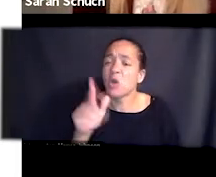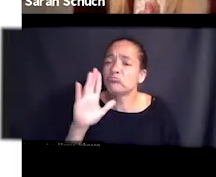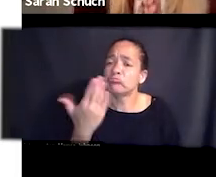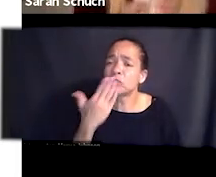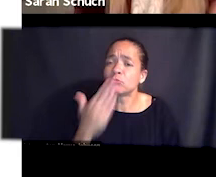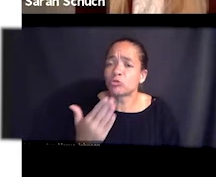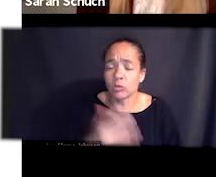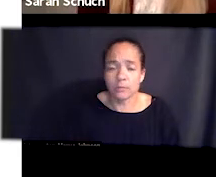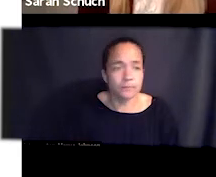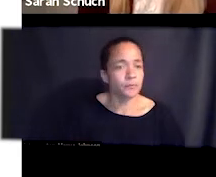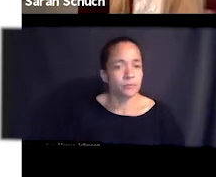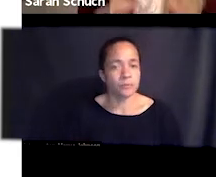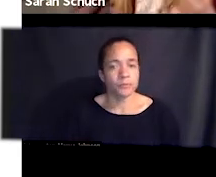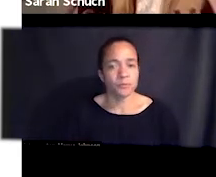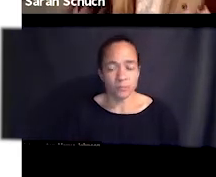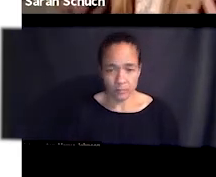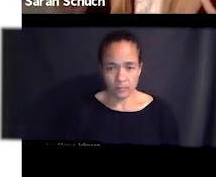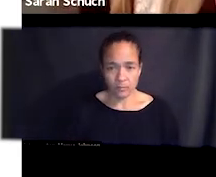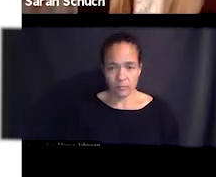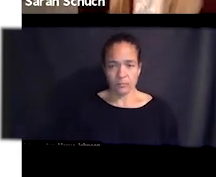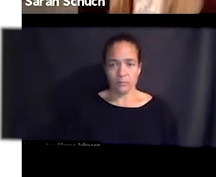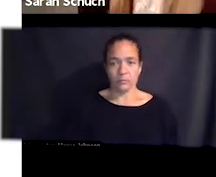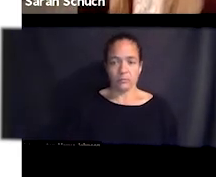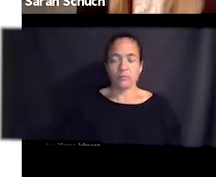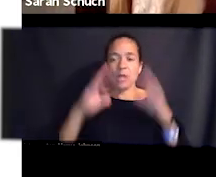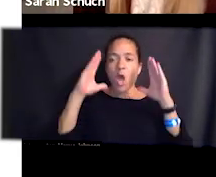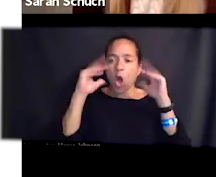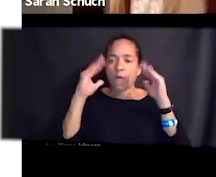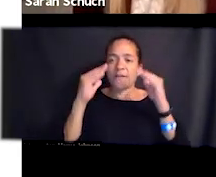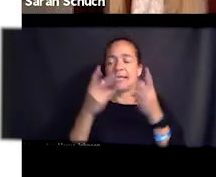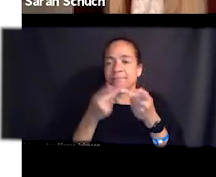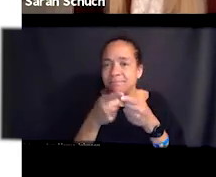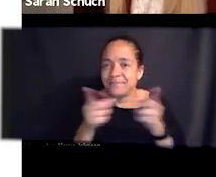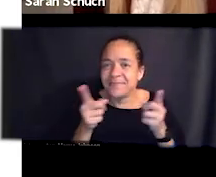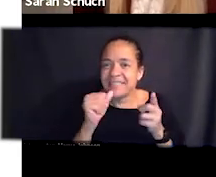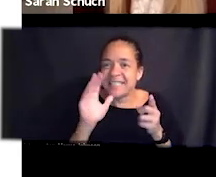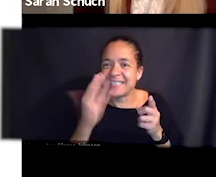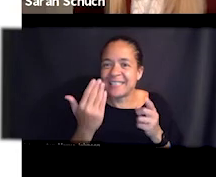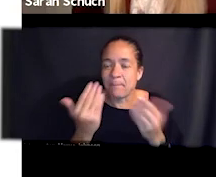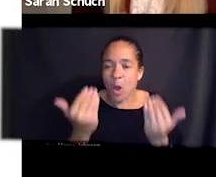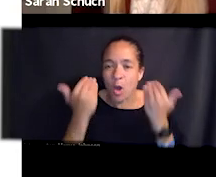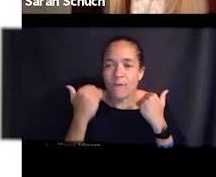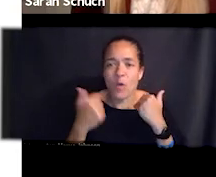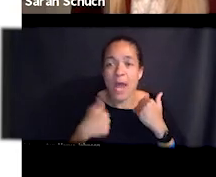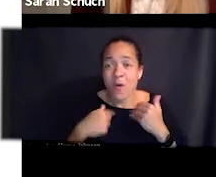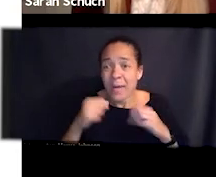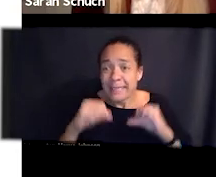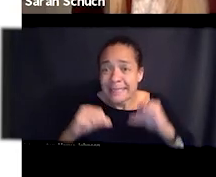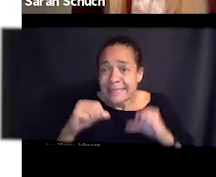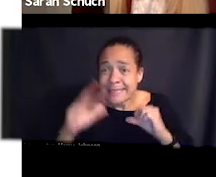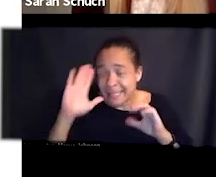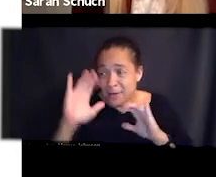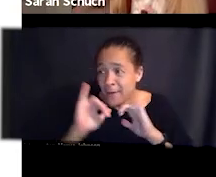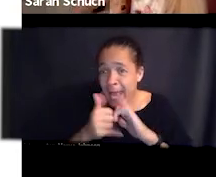Hopefully residents don't make it, they don't seem overwhelmed. We didn't really know how this would go, but